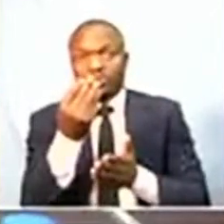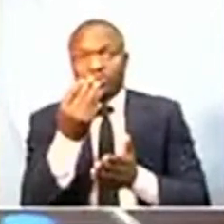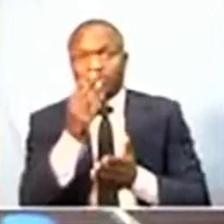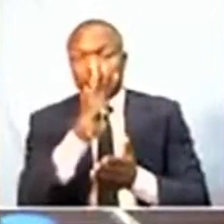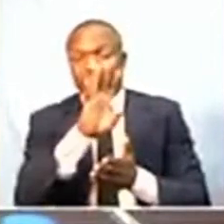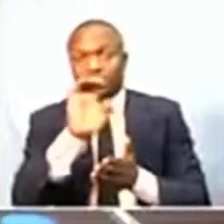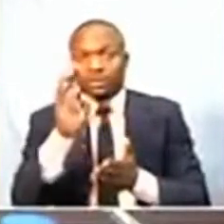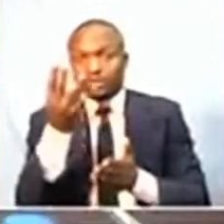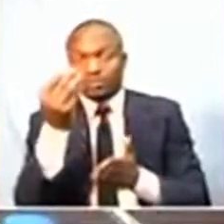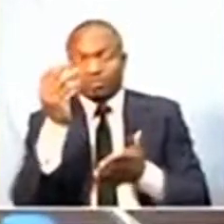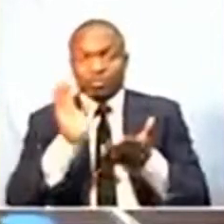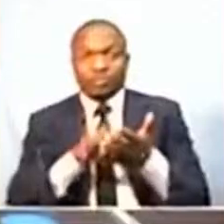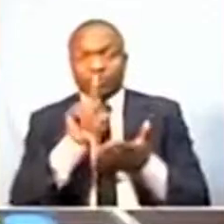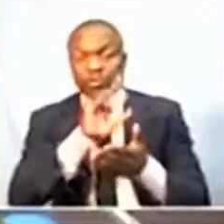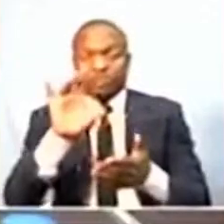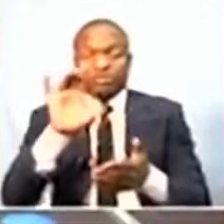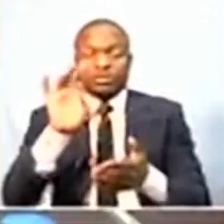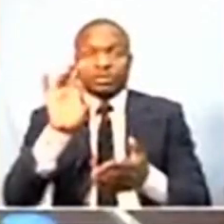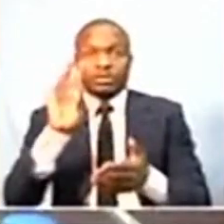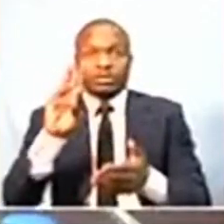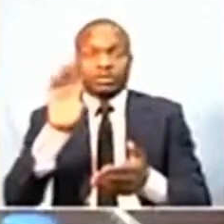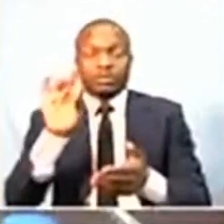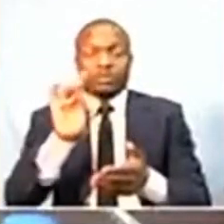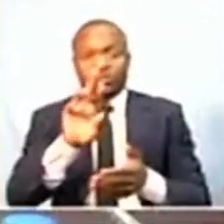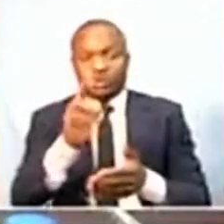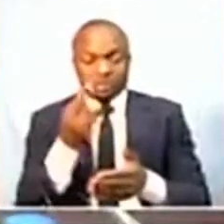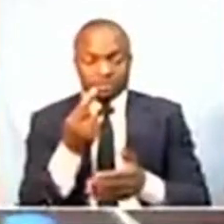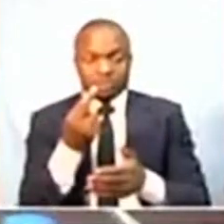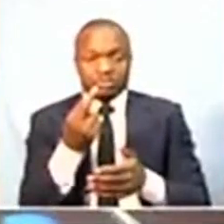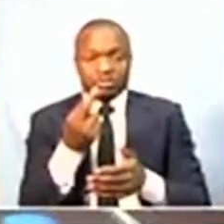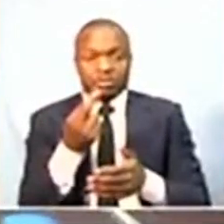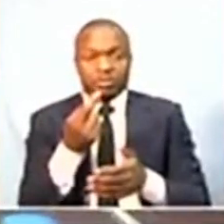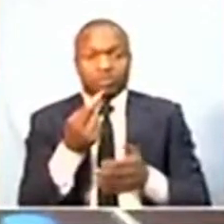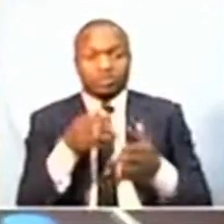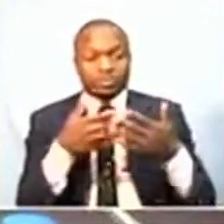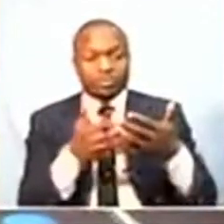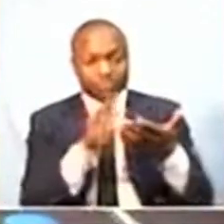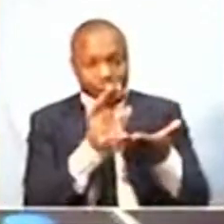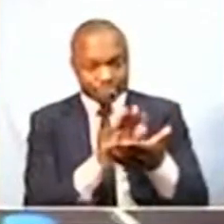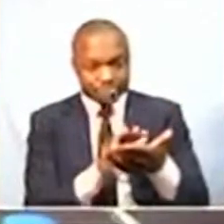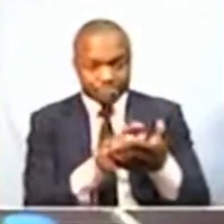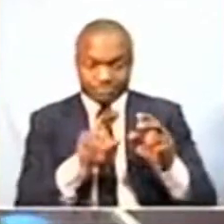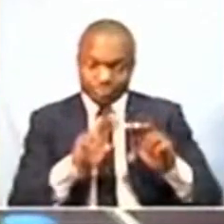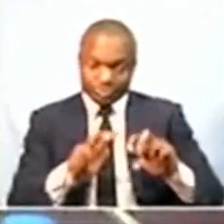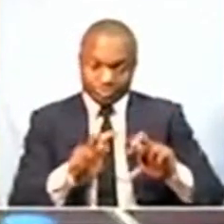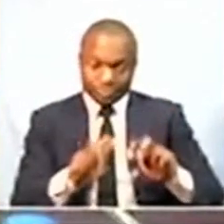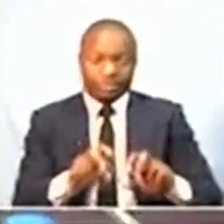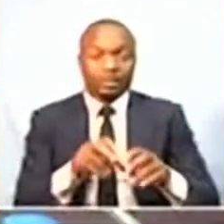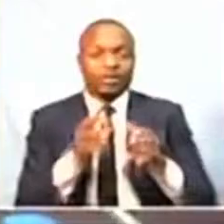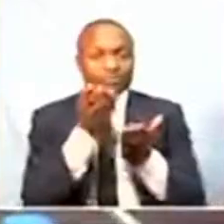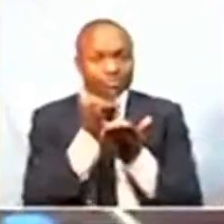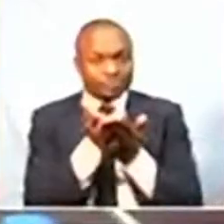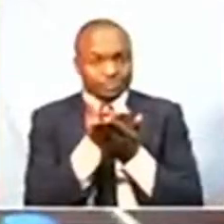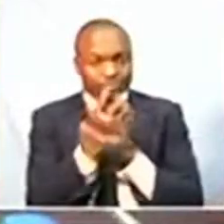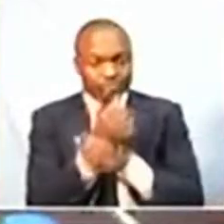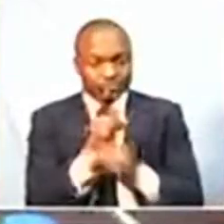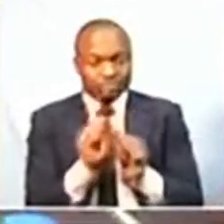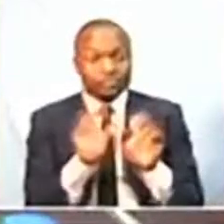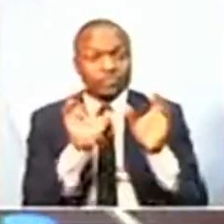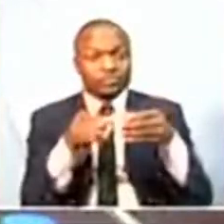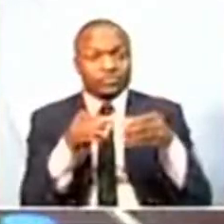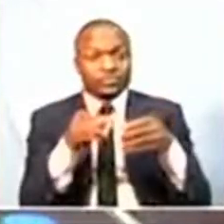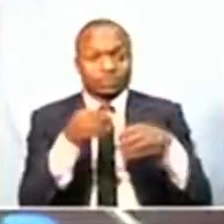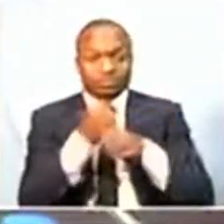14,168 has been recovered from the loan beneficiaries, and documentation is available for verification. A remedial measure chair, council